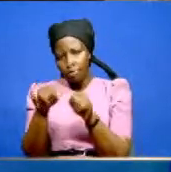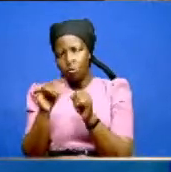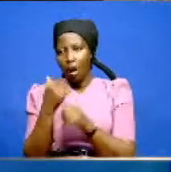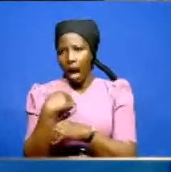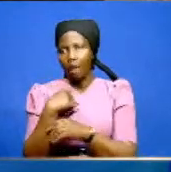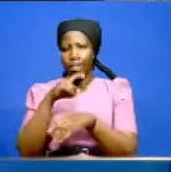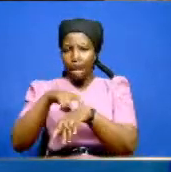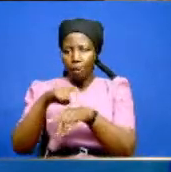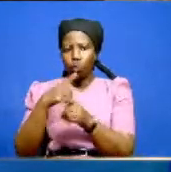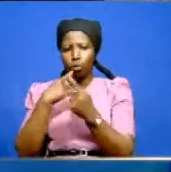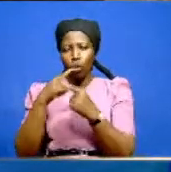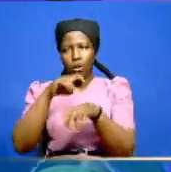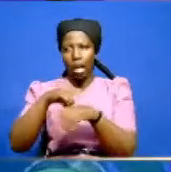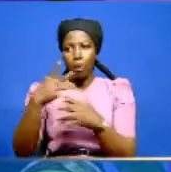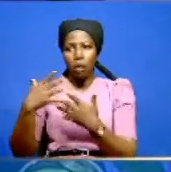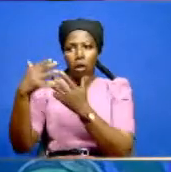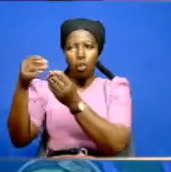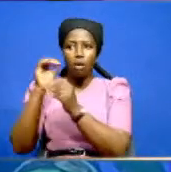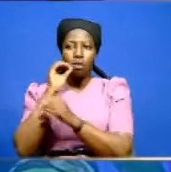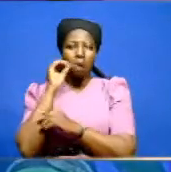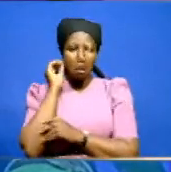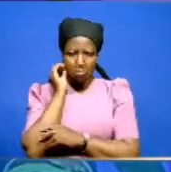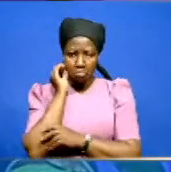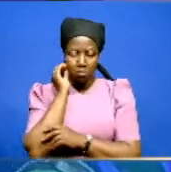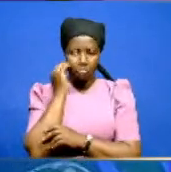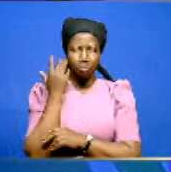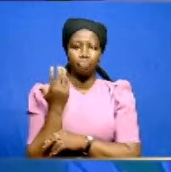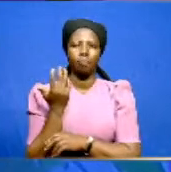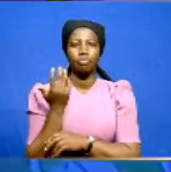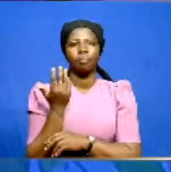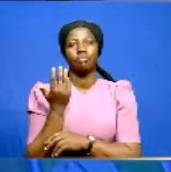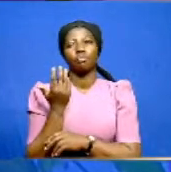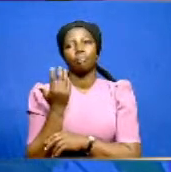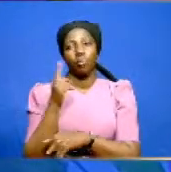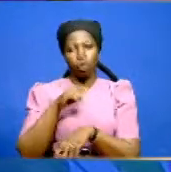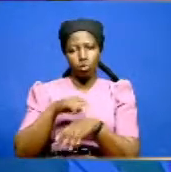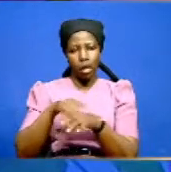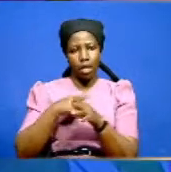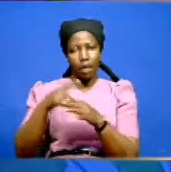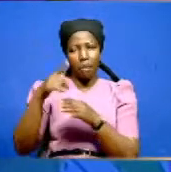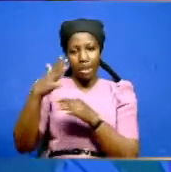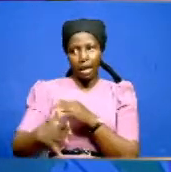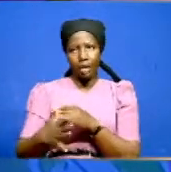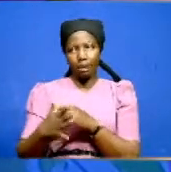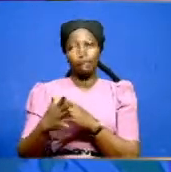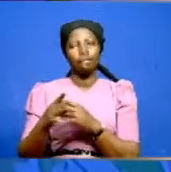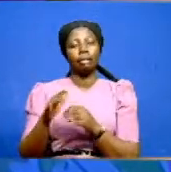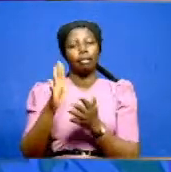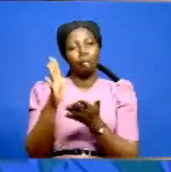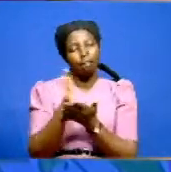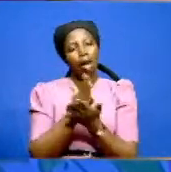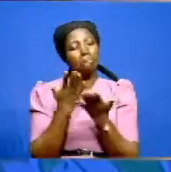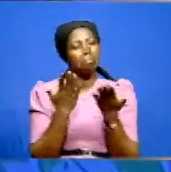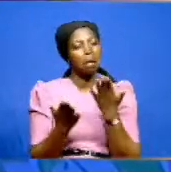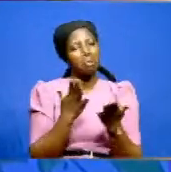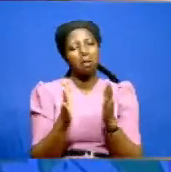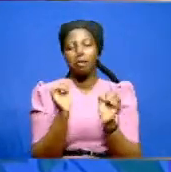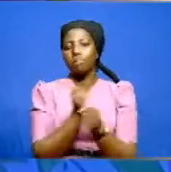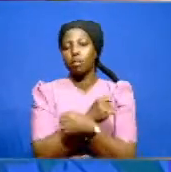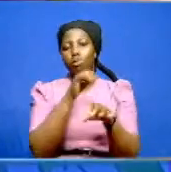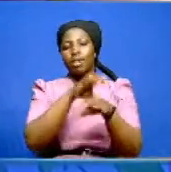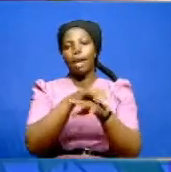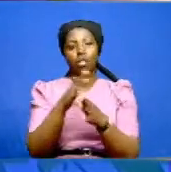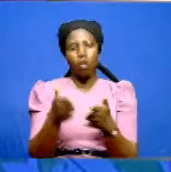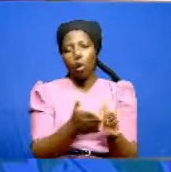when we go home at the weekend. Some of you may not have the opportunity to speak at